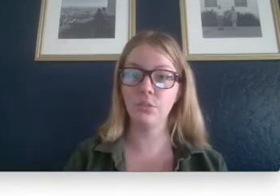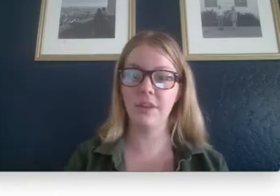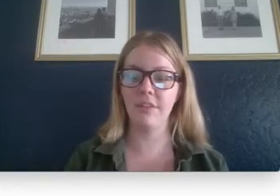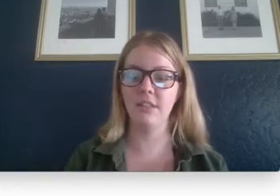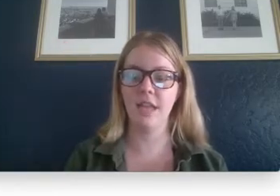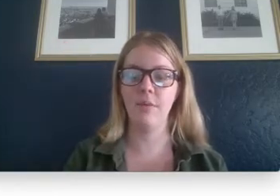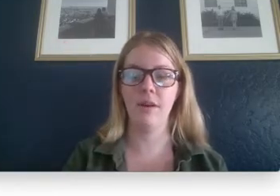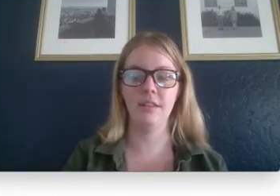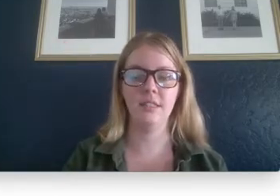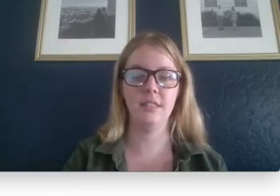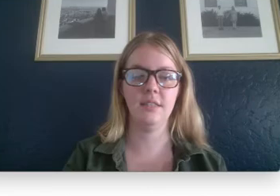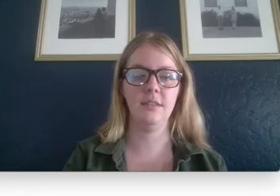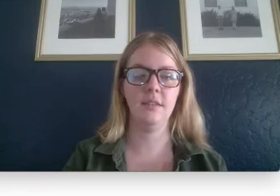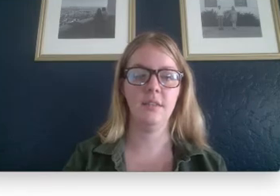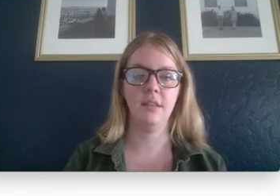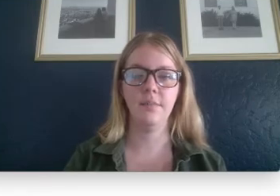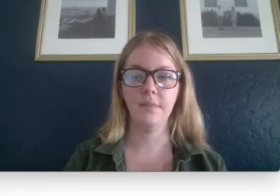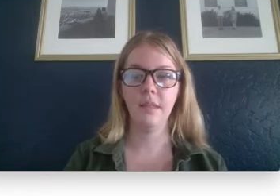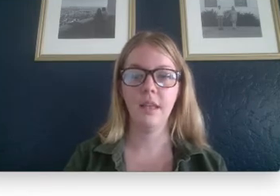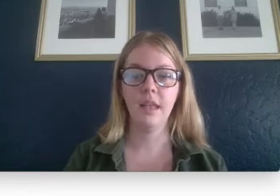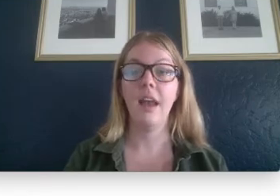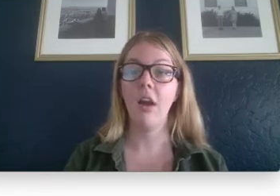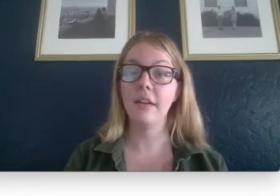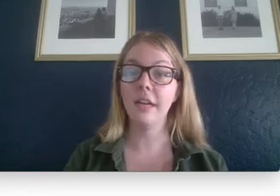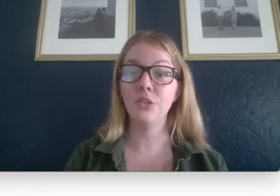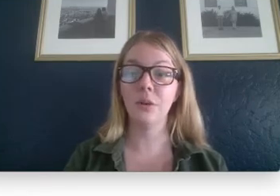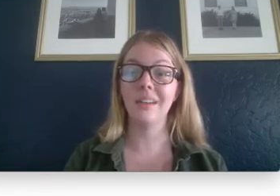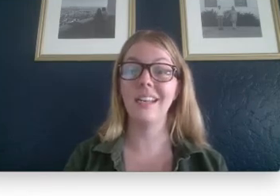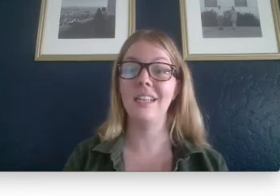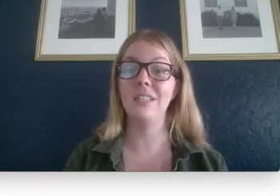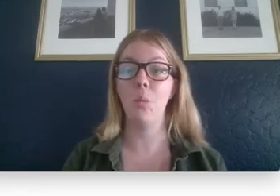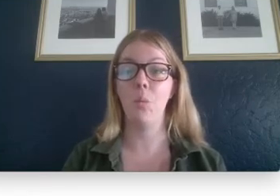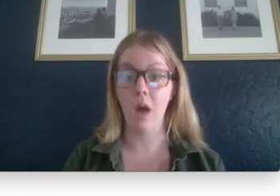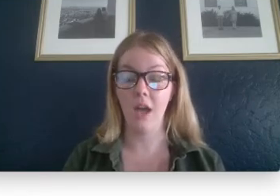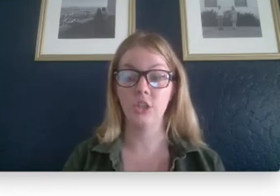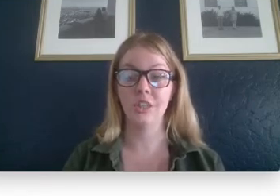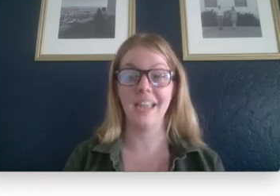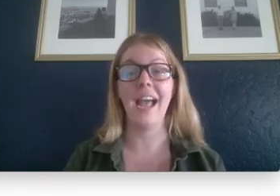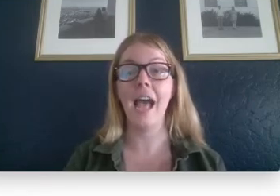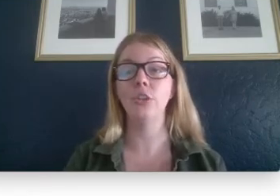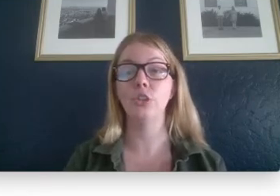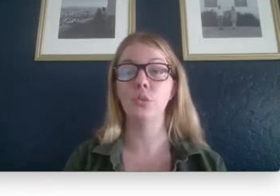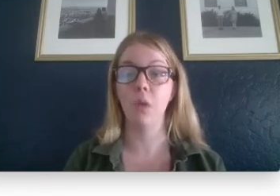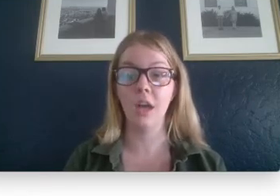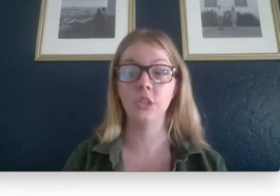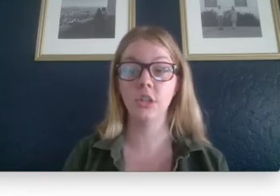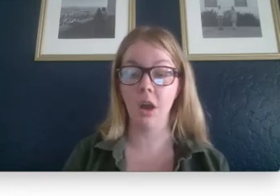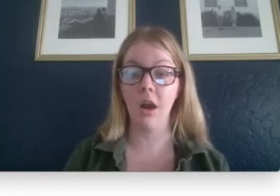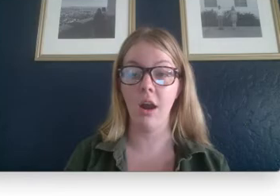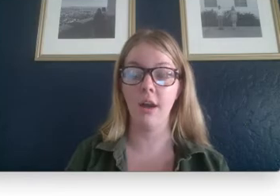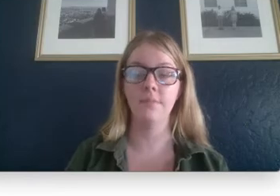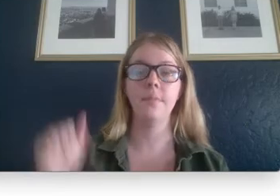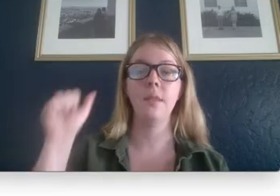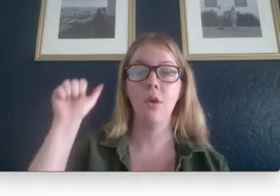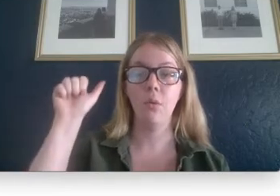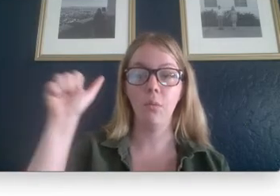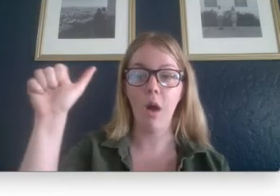this is one of our sight words. Our next word is wash, like I had to wash the